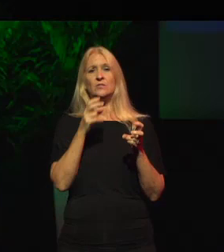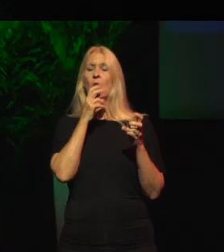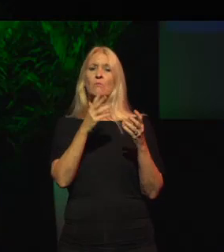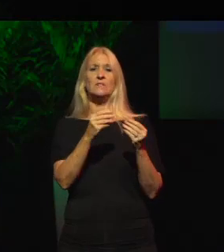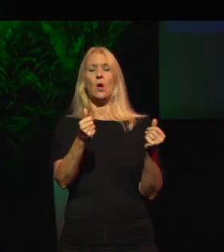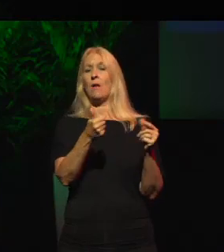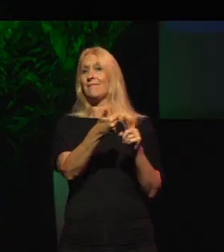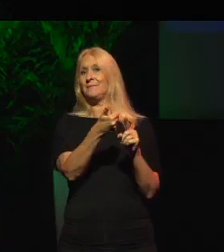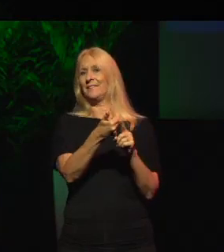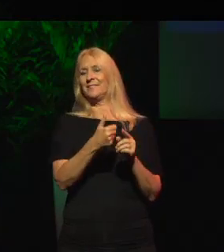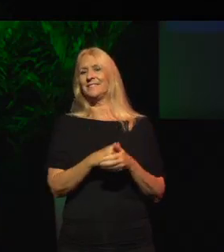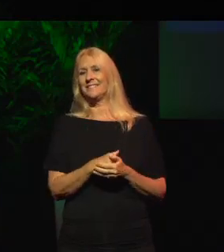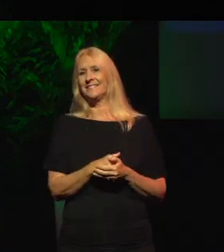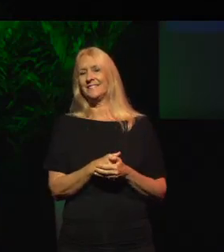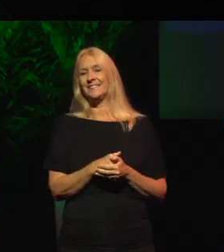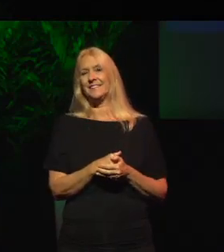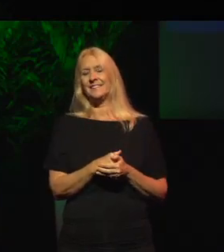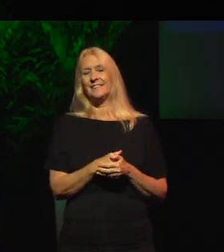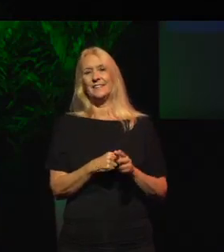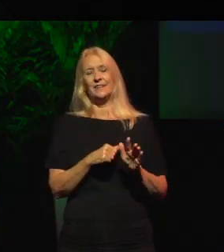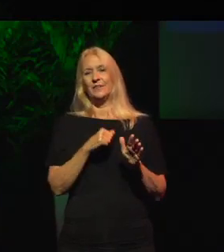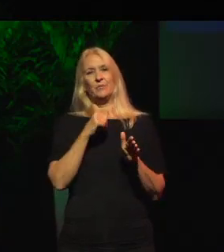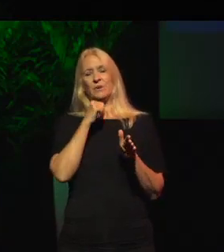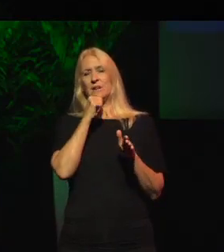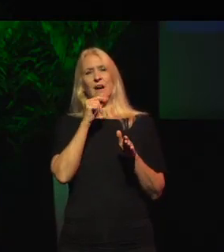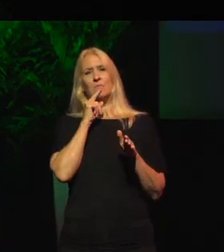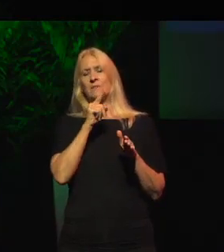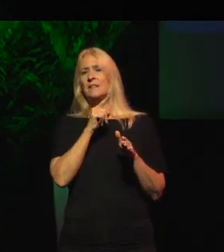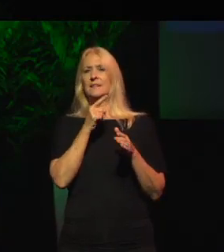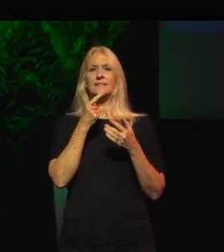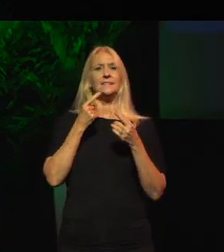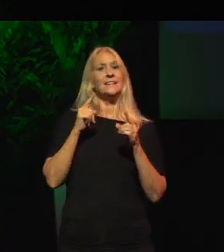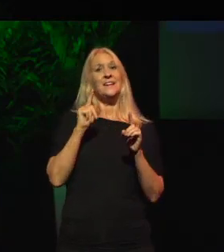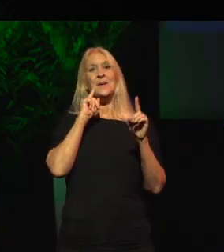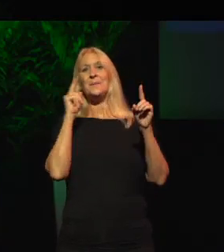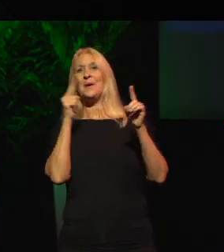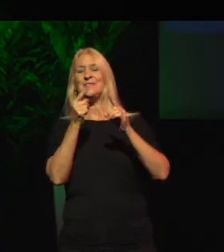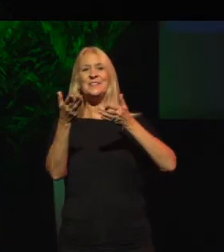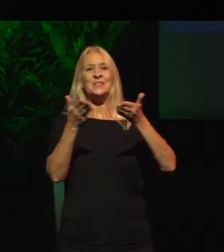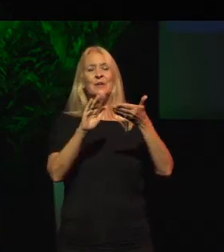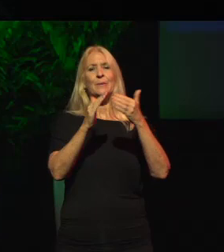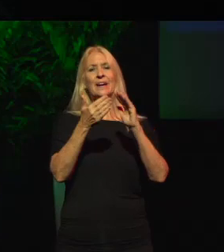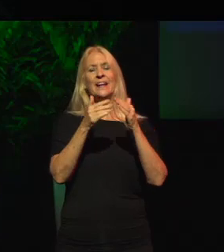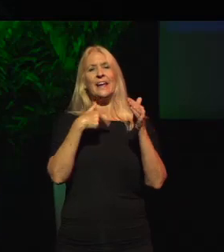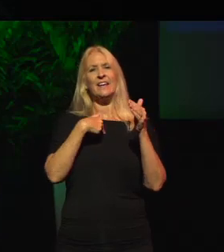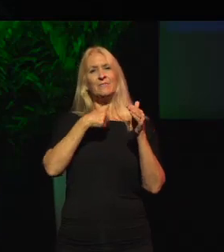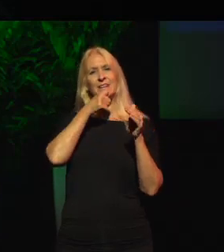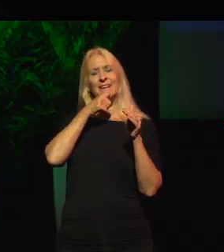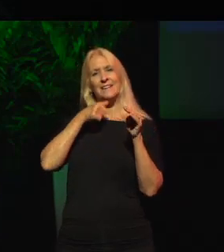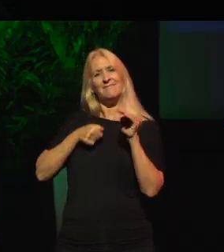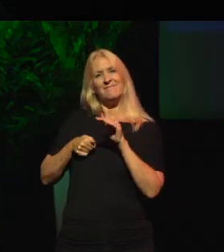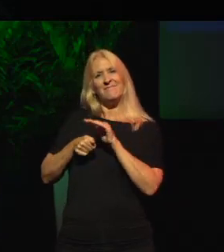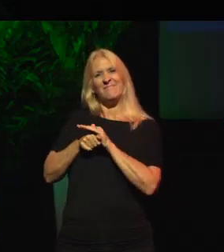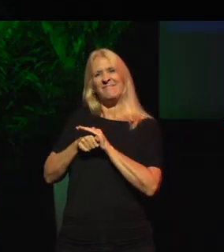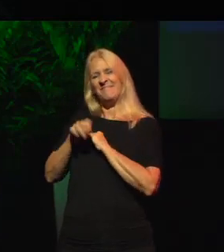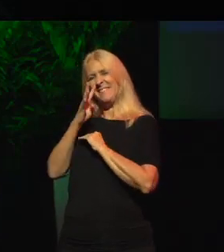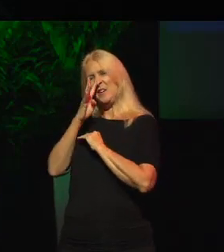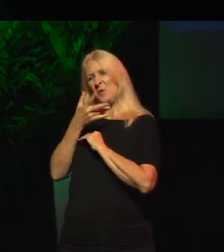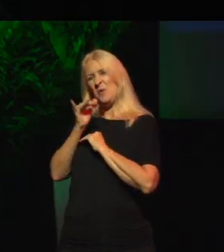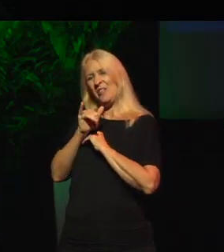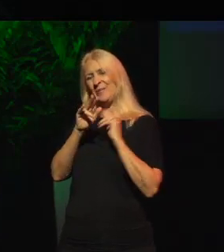themselves. And we are not completely fulfilling our mission in serving our community if we stick our head in the sand and do not